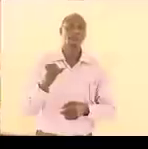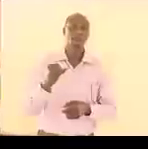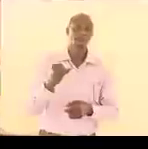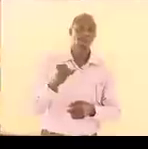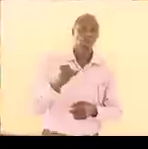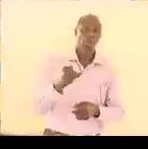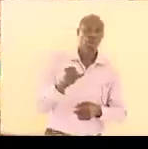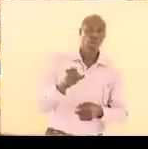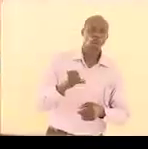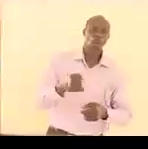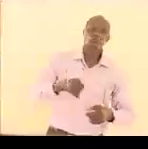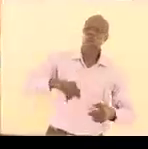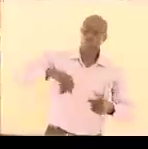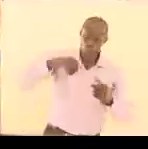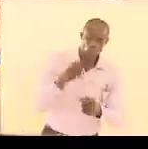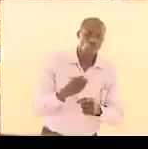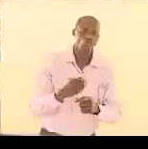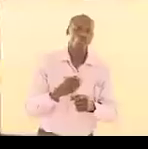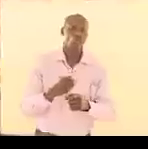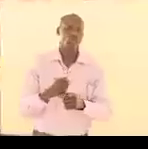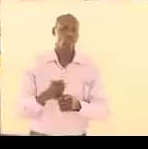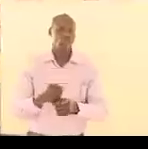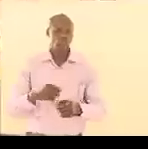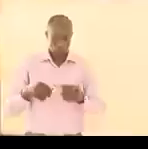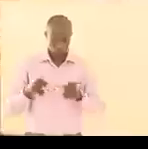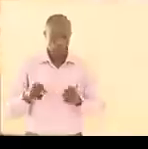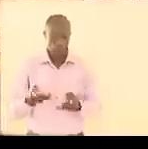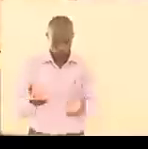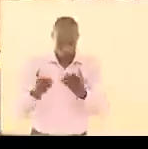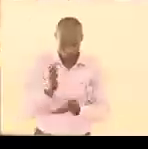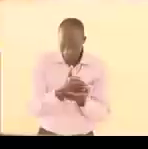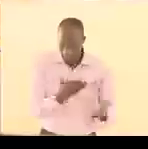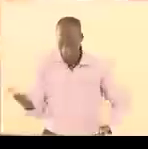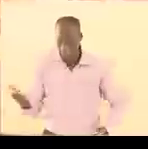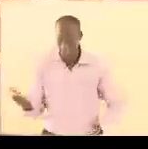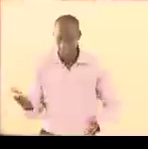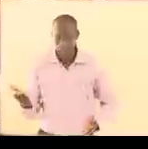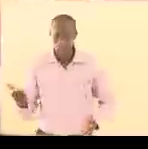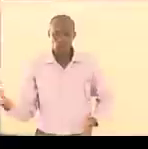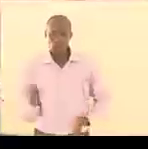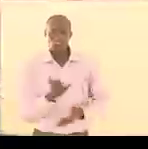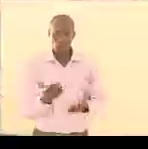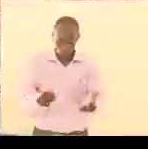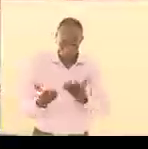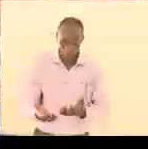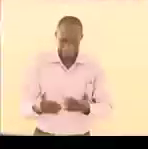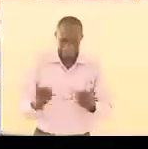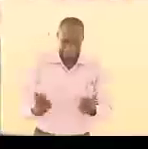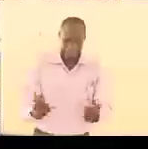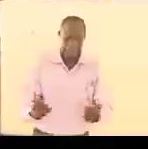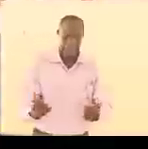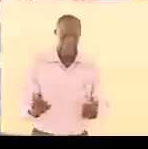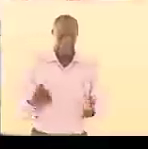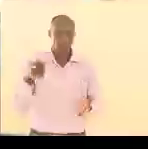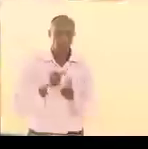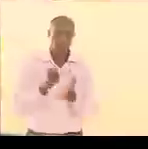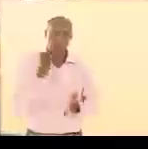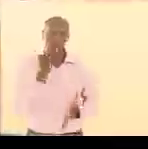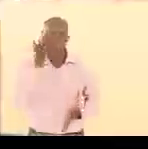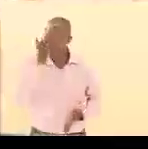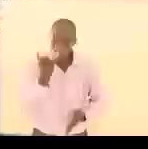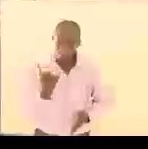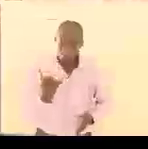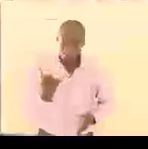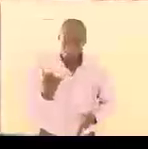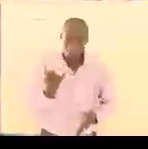desperation. What did I call it? People are desperate. You know, when people want something, they want it desperately. And